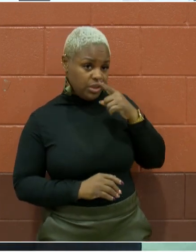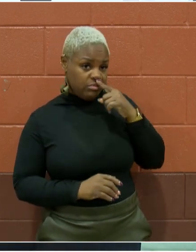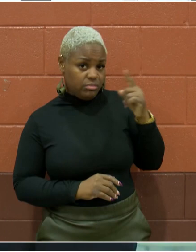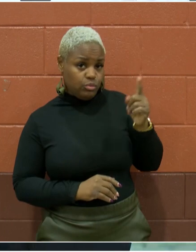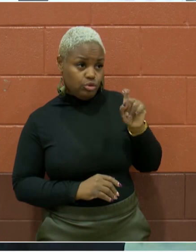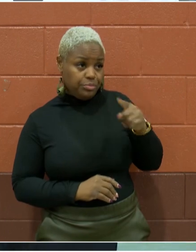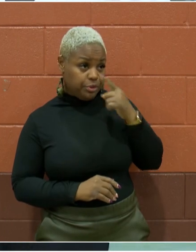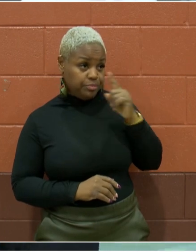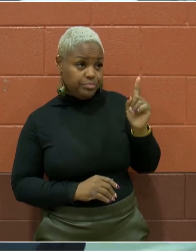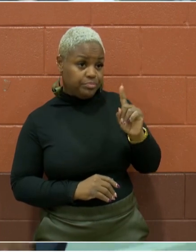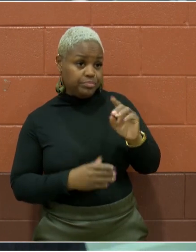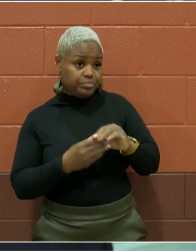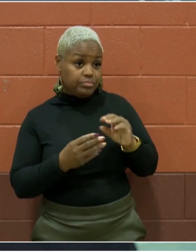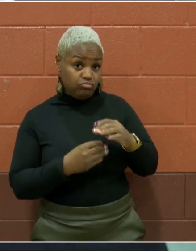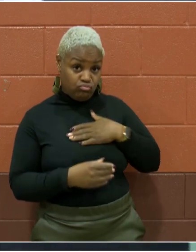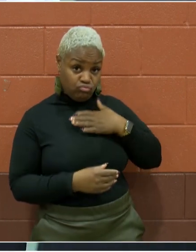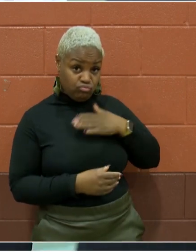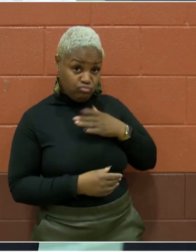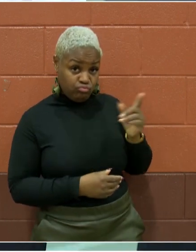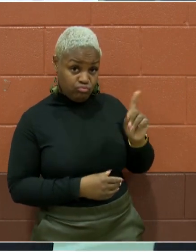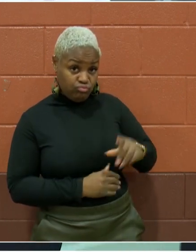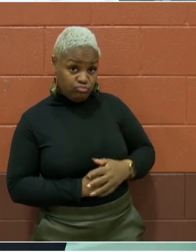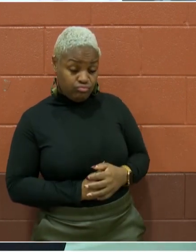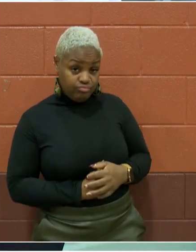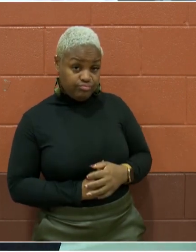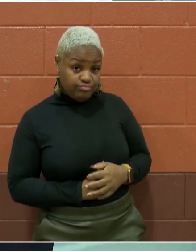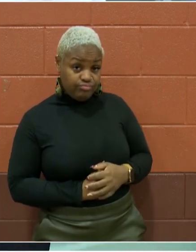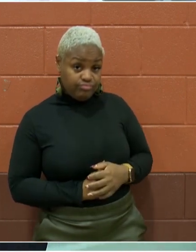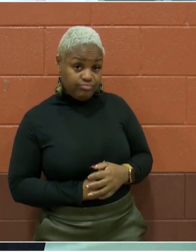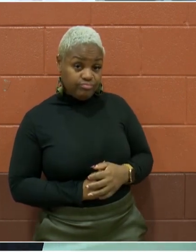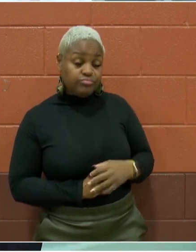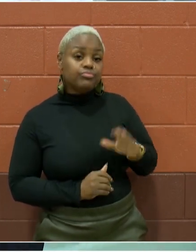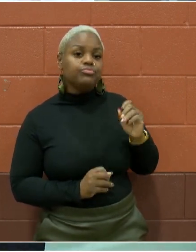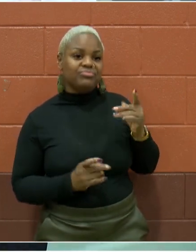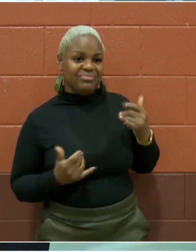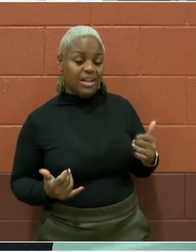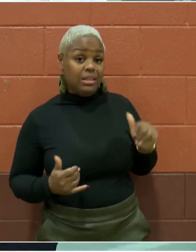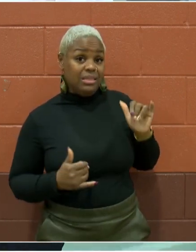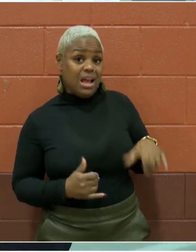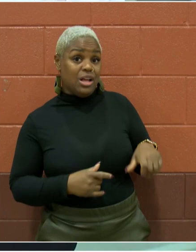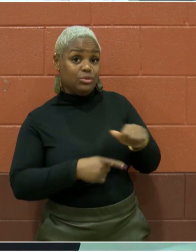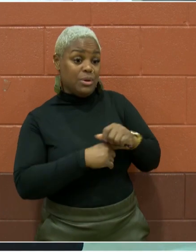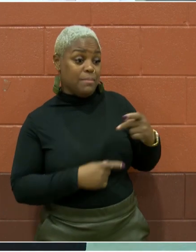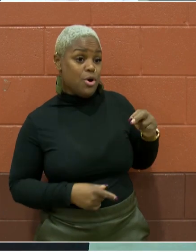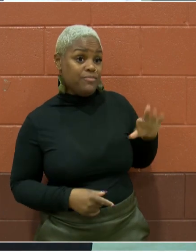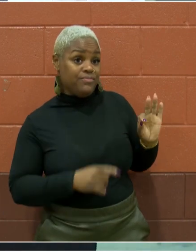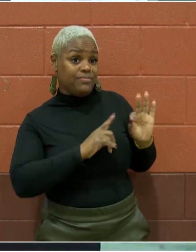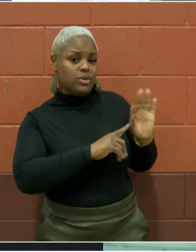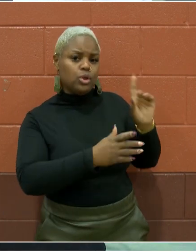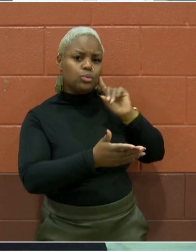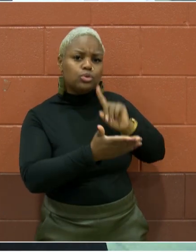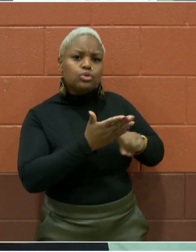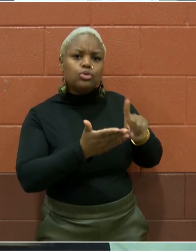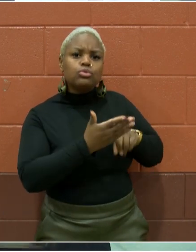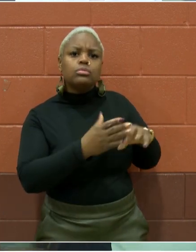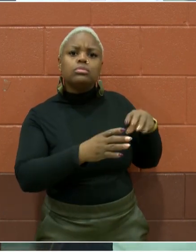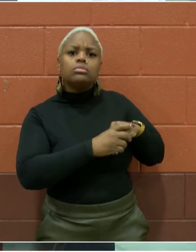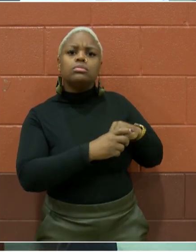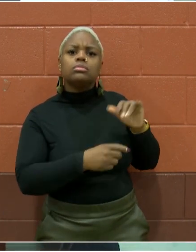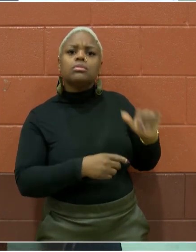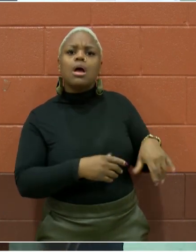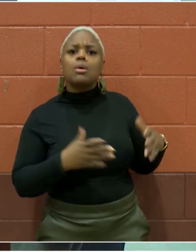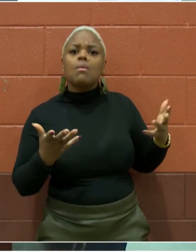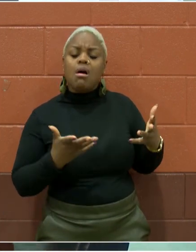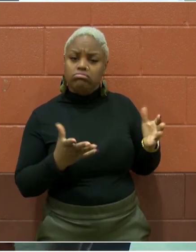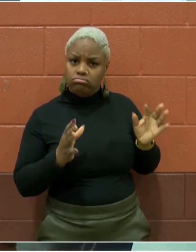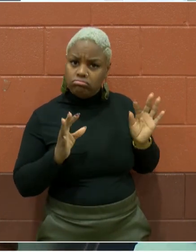Chuck? All right, so as far as the practices in this training, what was the research that went into it to determine